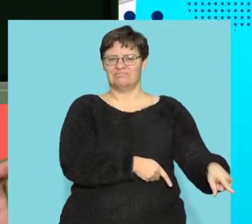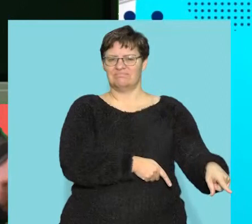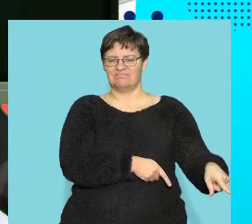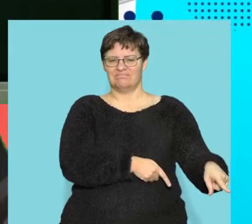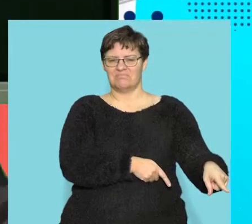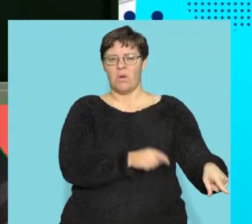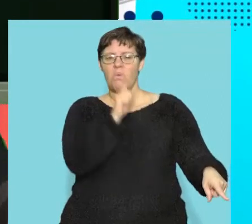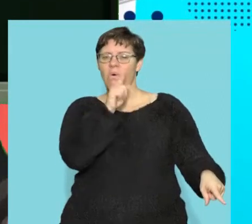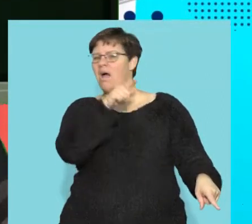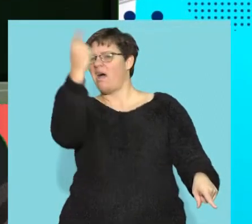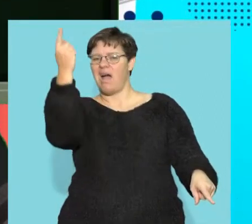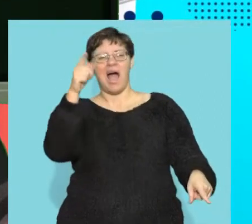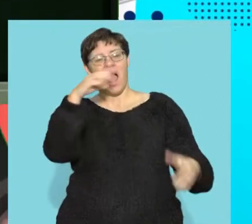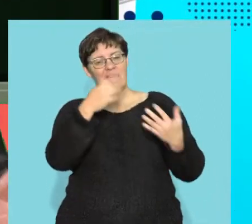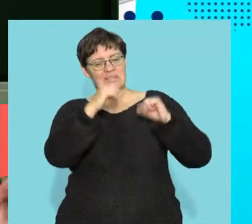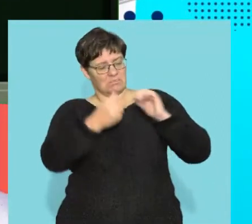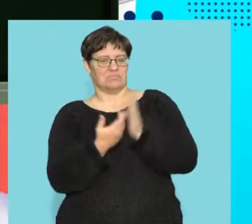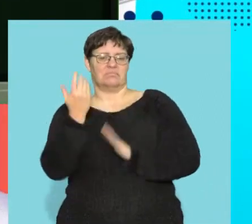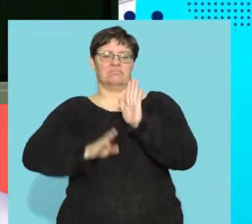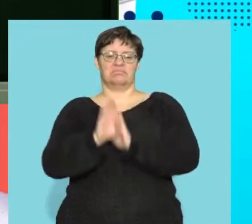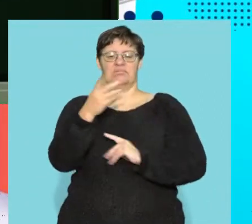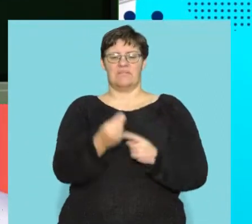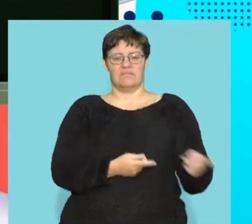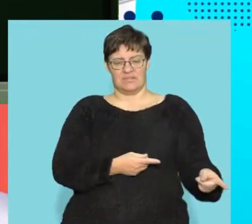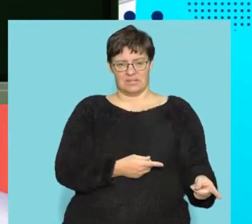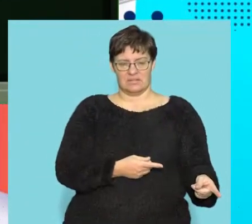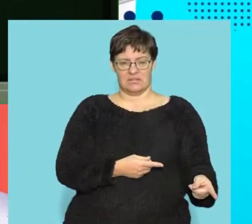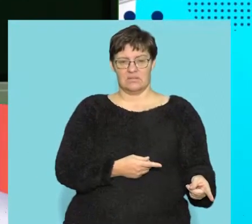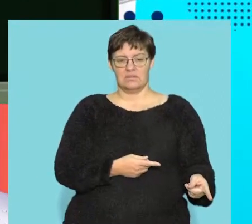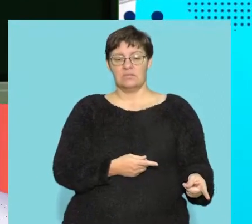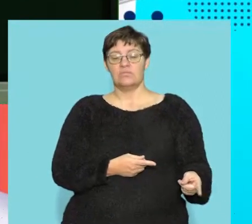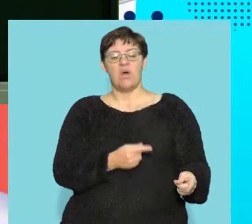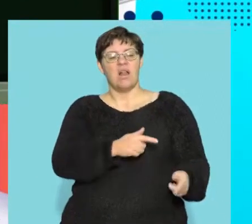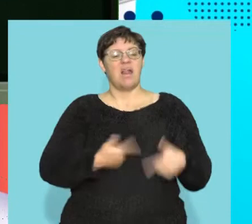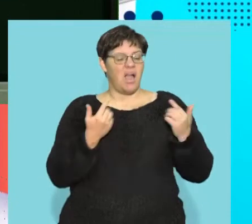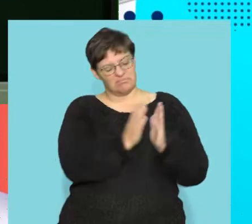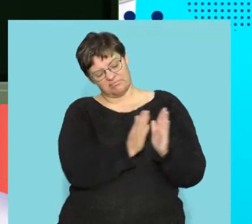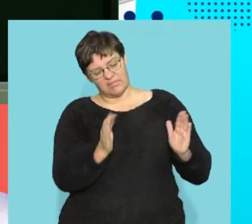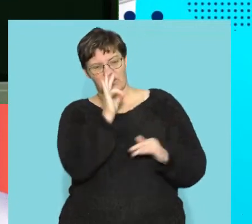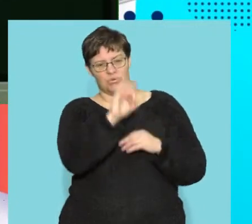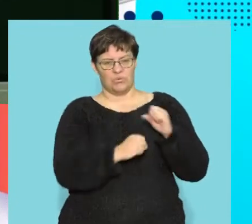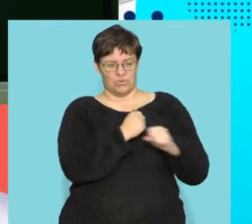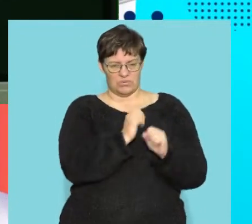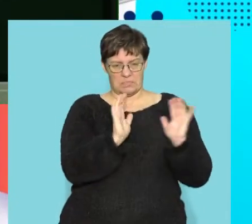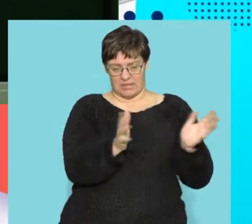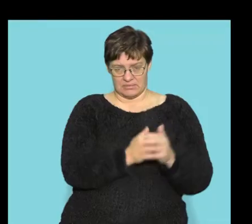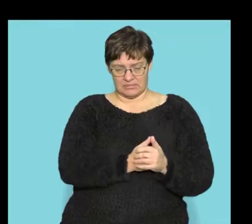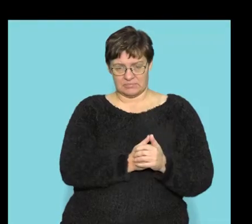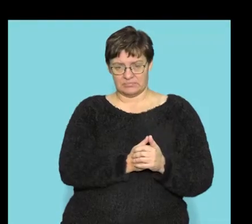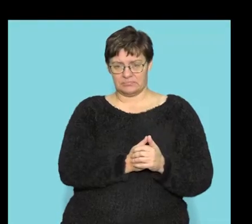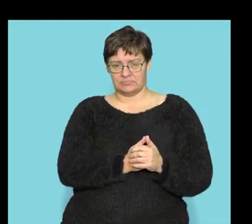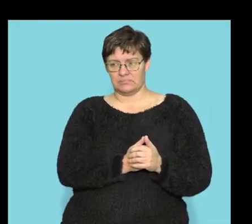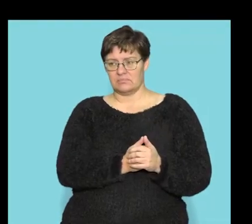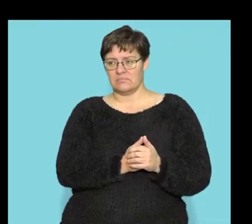computer becomes outdated, right? So therefore, general lifespan, 3 years. Okay, the computer is